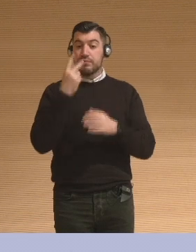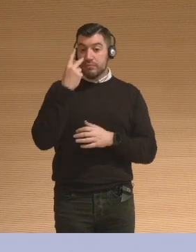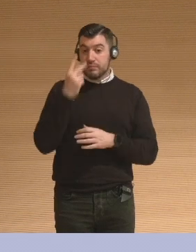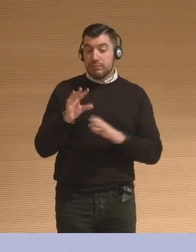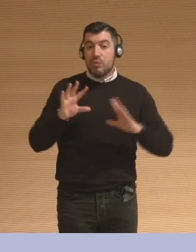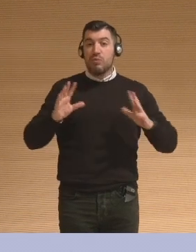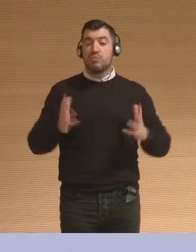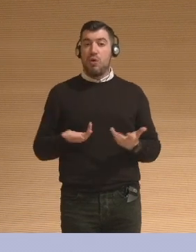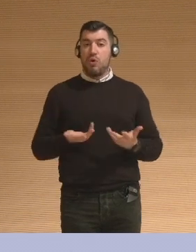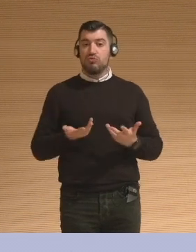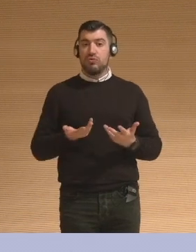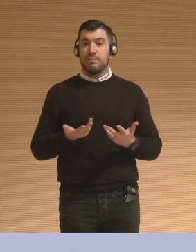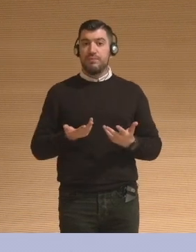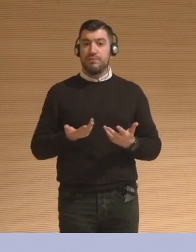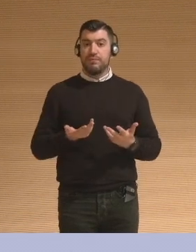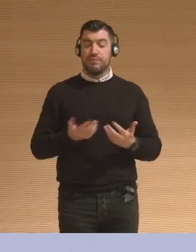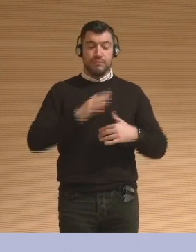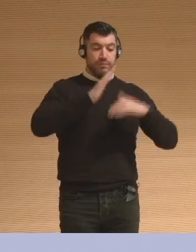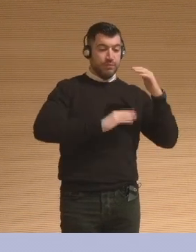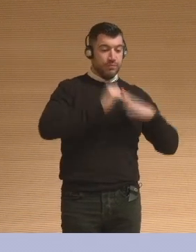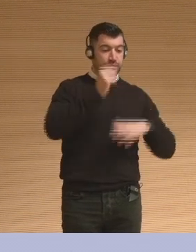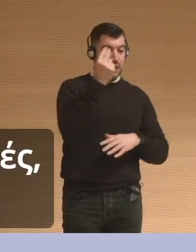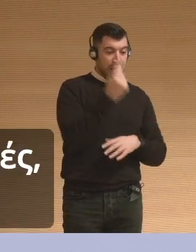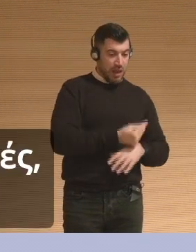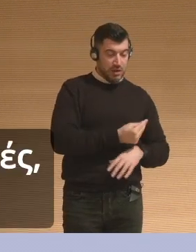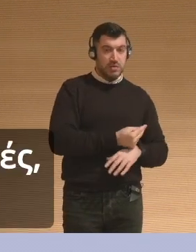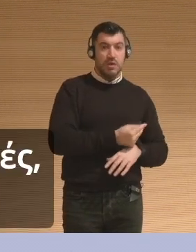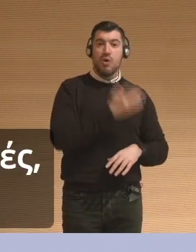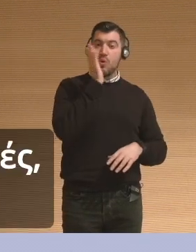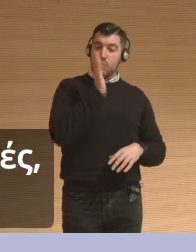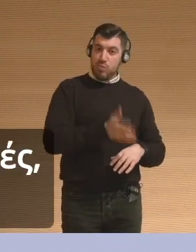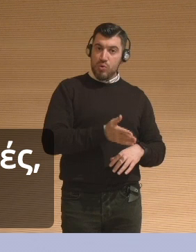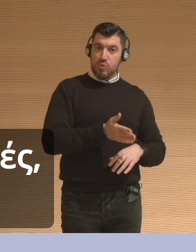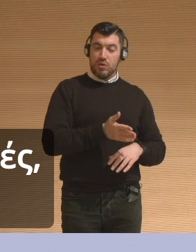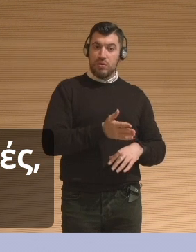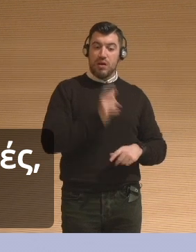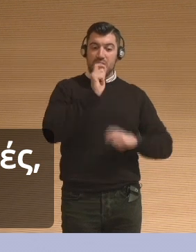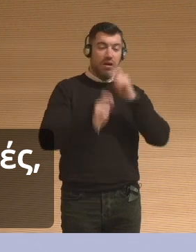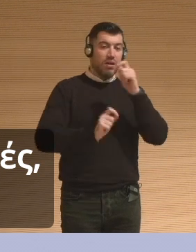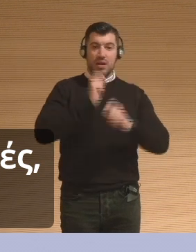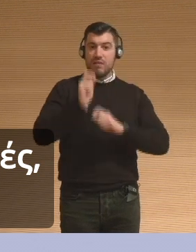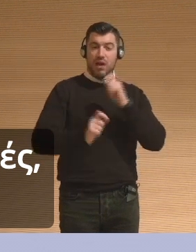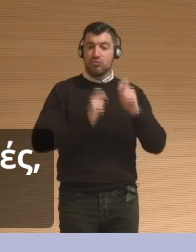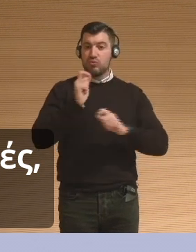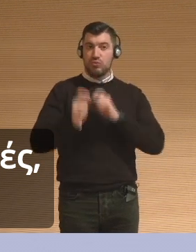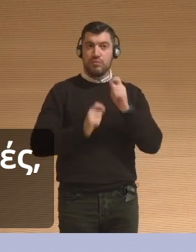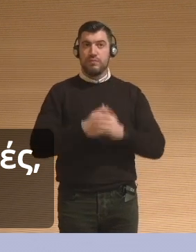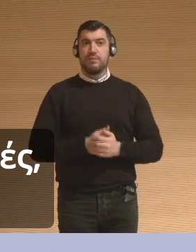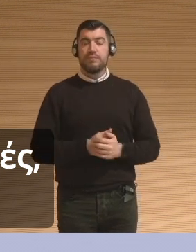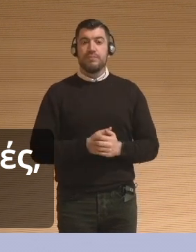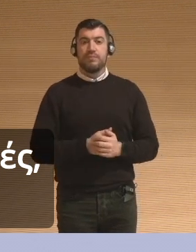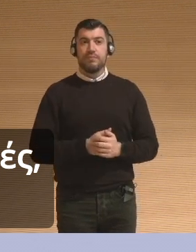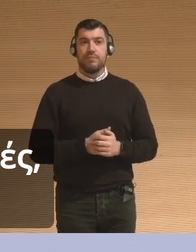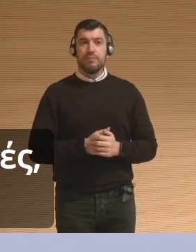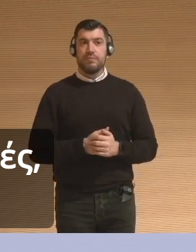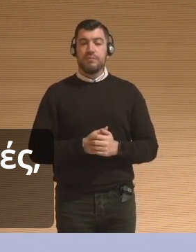activation, cognitive stimulation, and social interaction. And these components can prompt psychological,